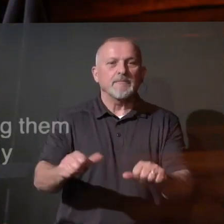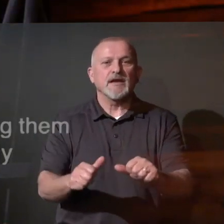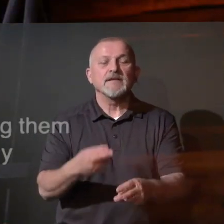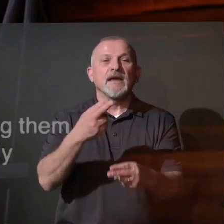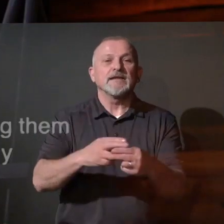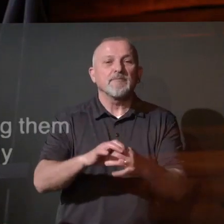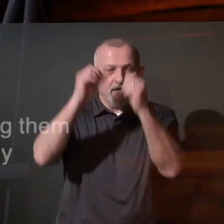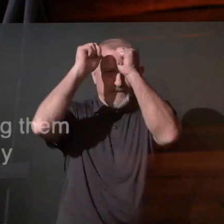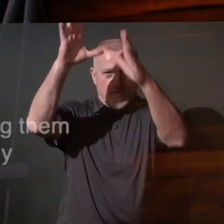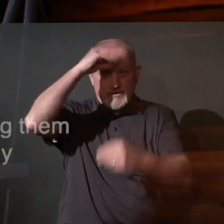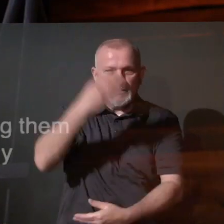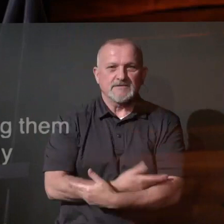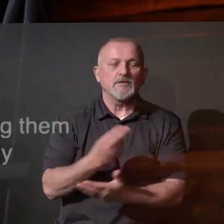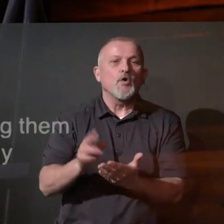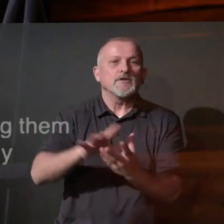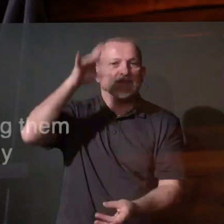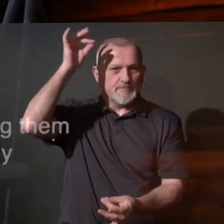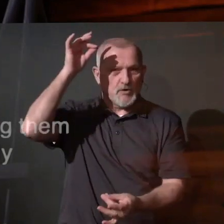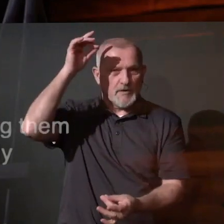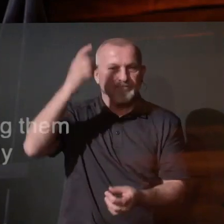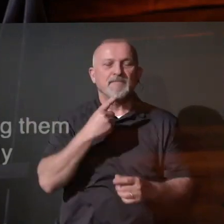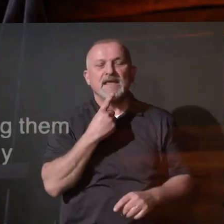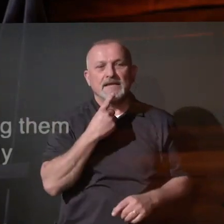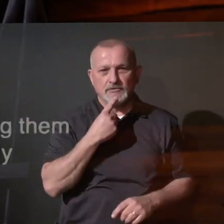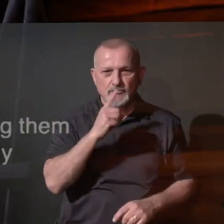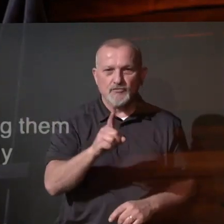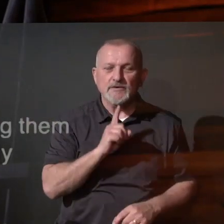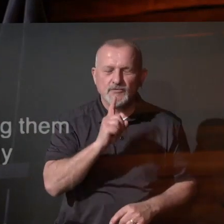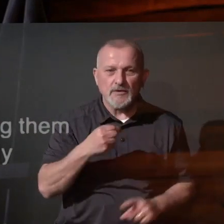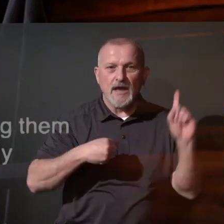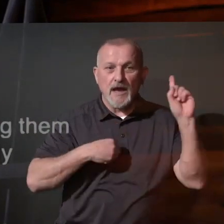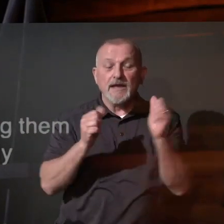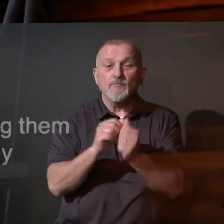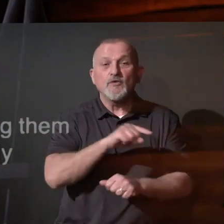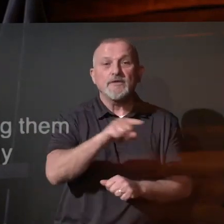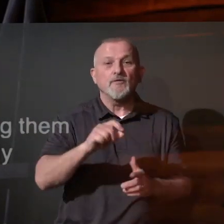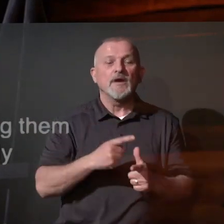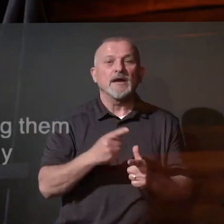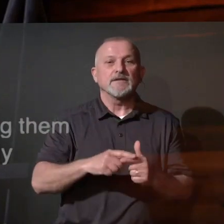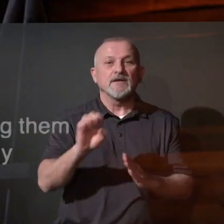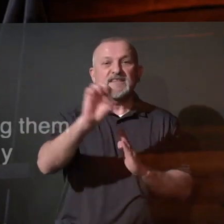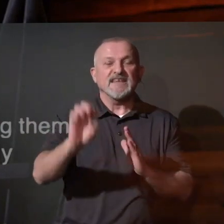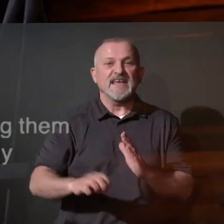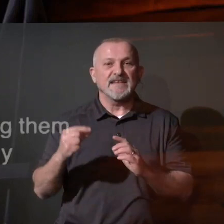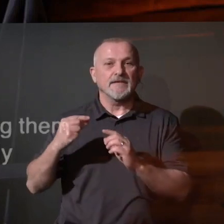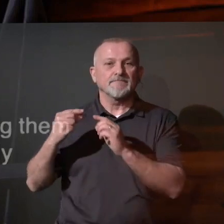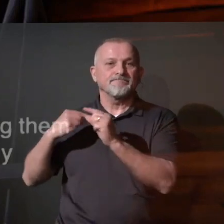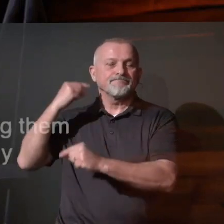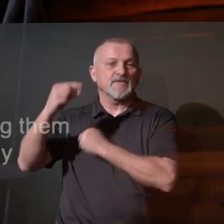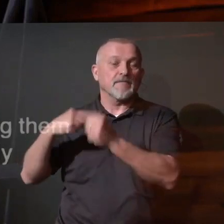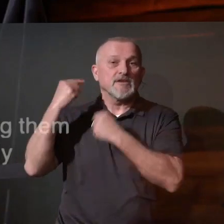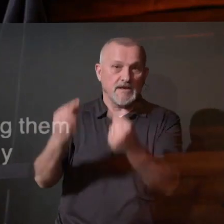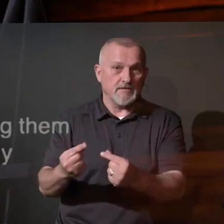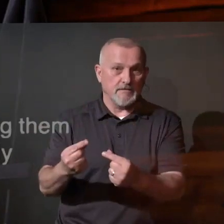I have commanded you, and surely I am with you always to the very end of the age." Now, I'm not an English teacher, and some of you that